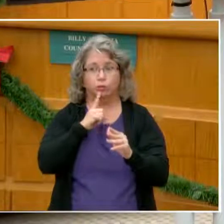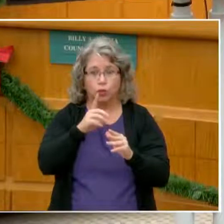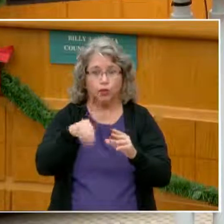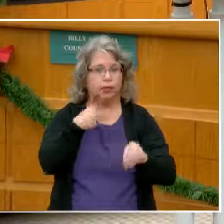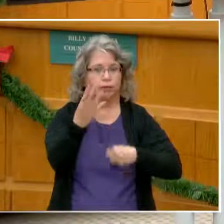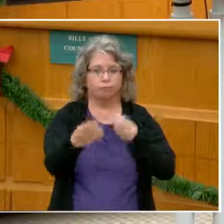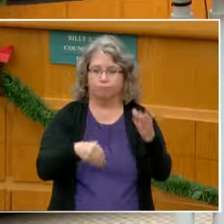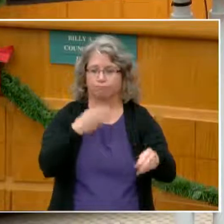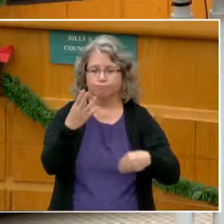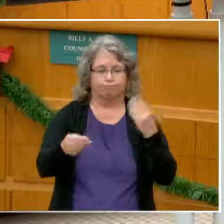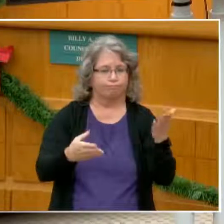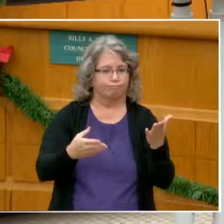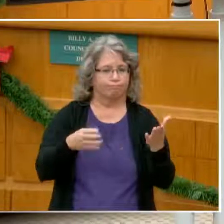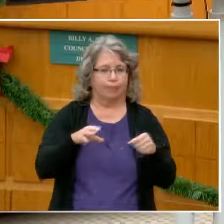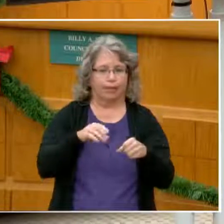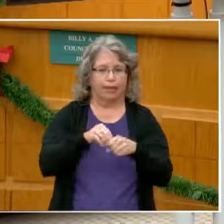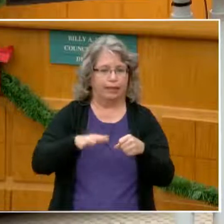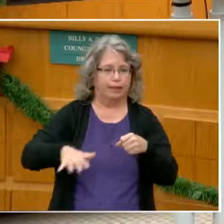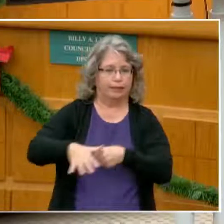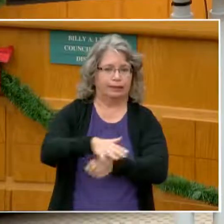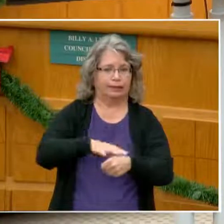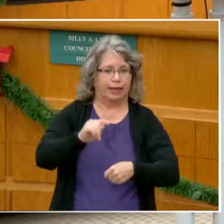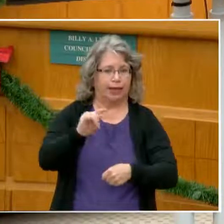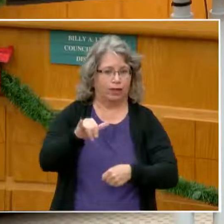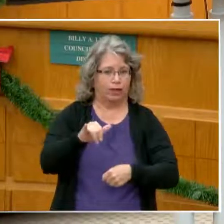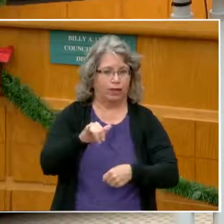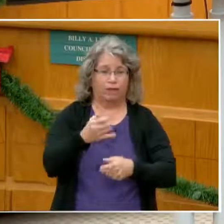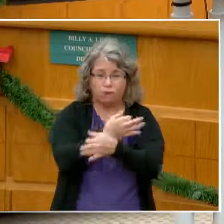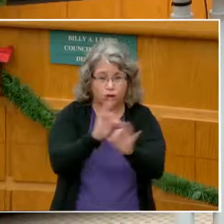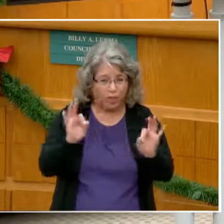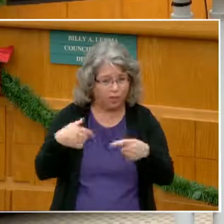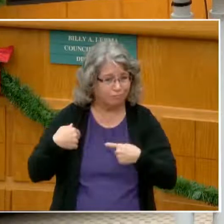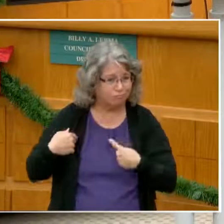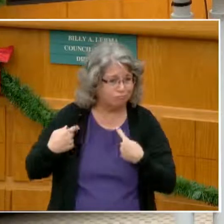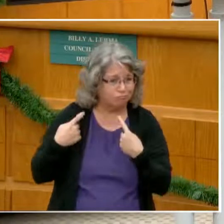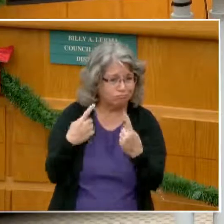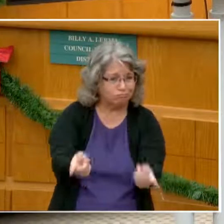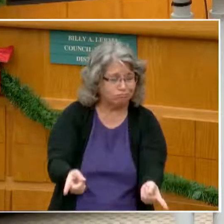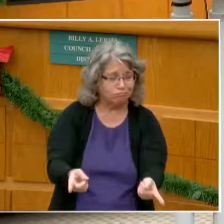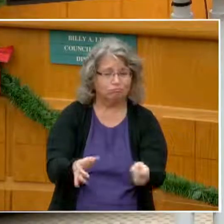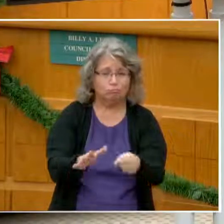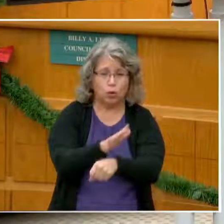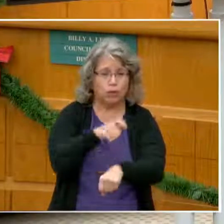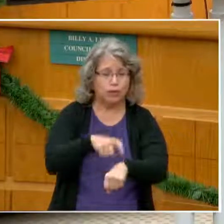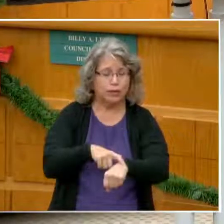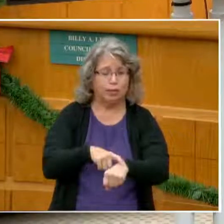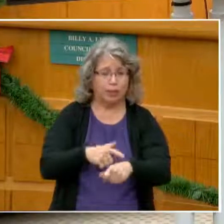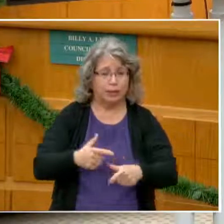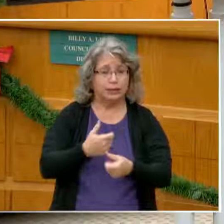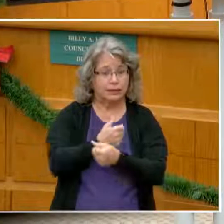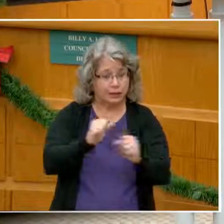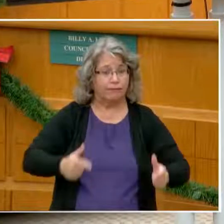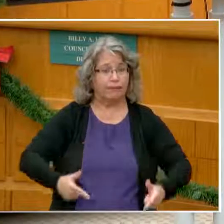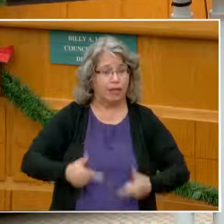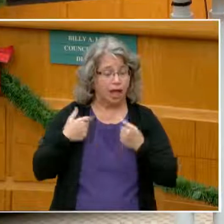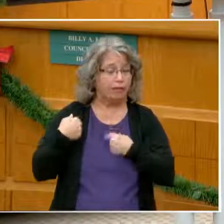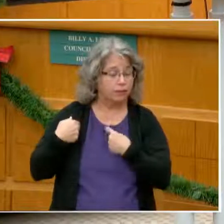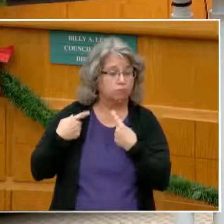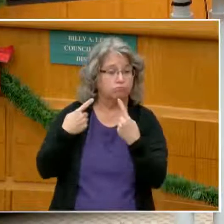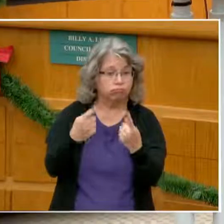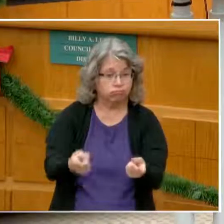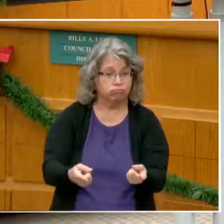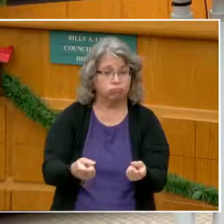this entire time. They've been life-saving this entire time. And we've gone from having coveted them like